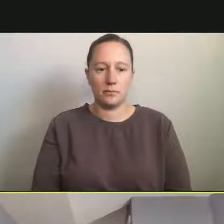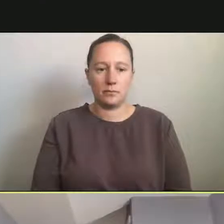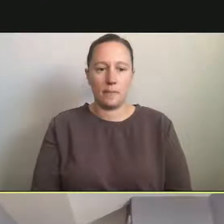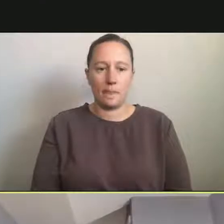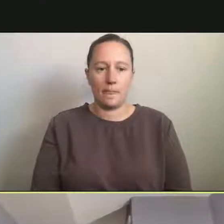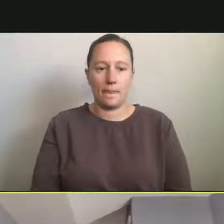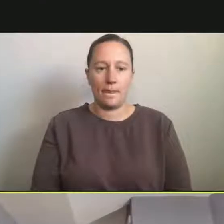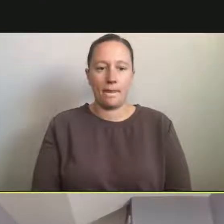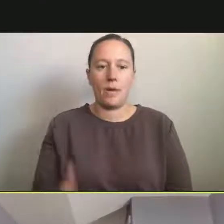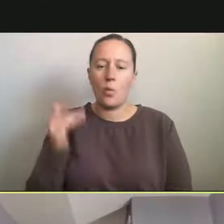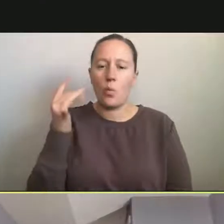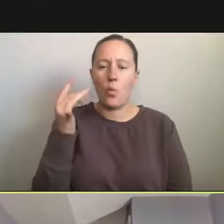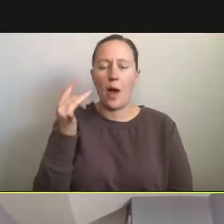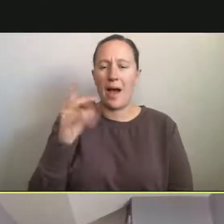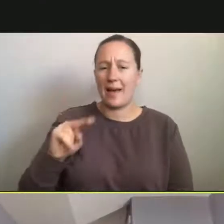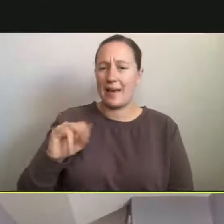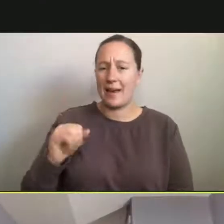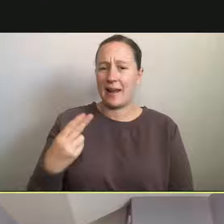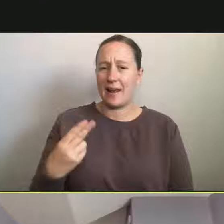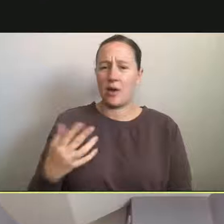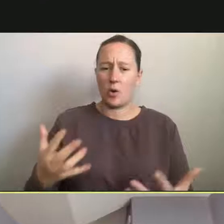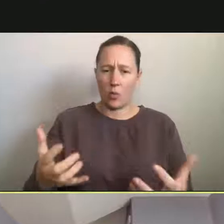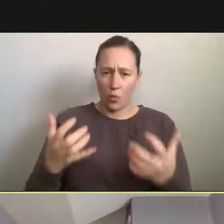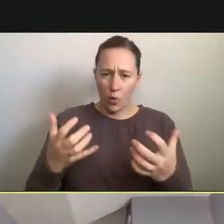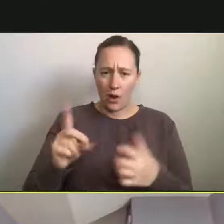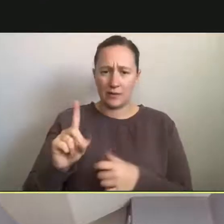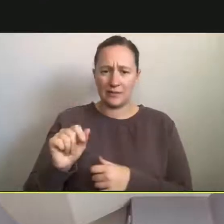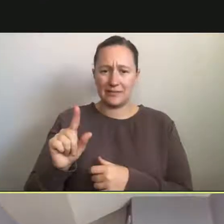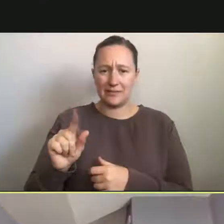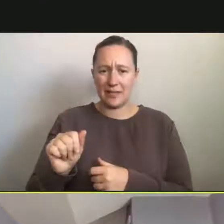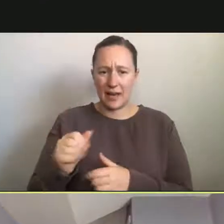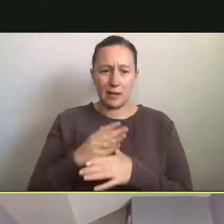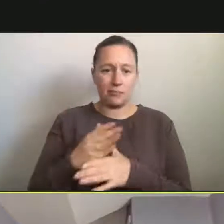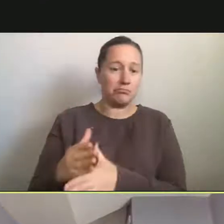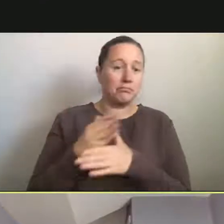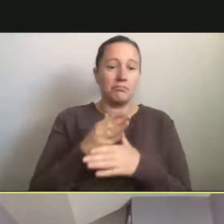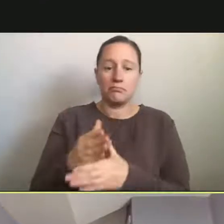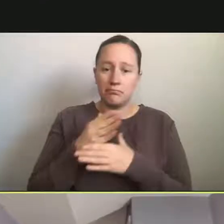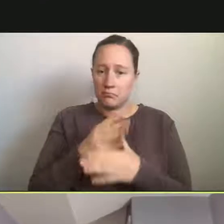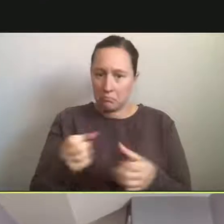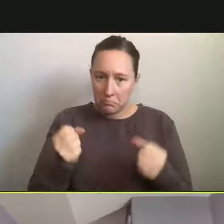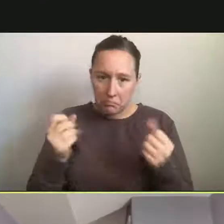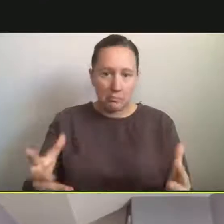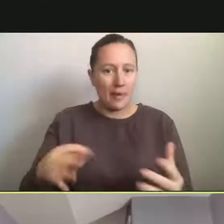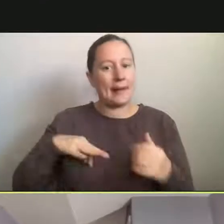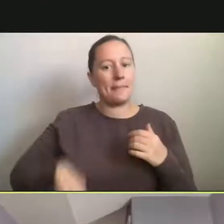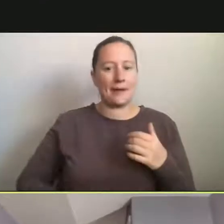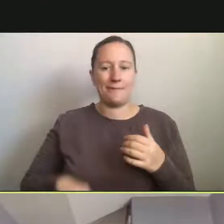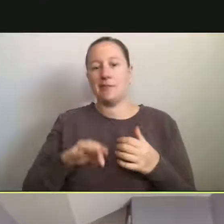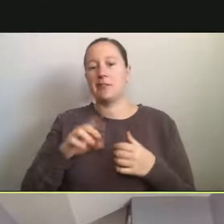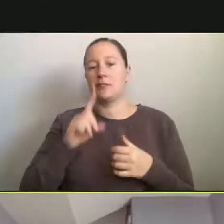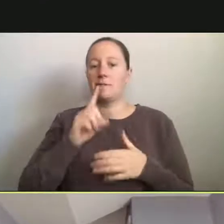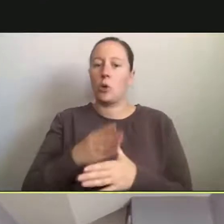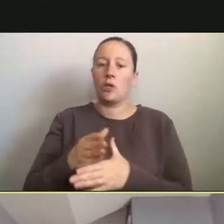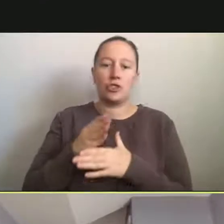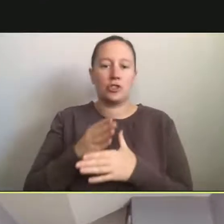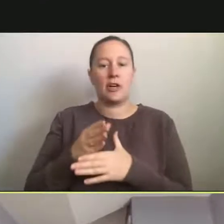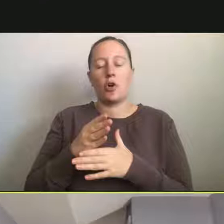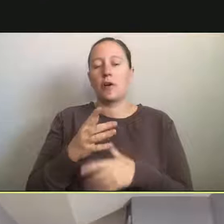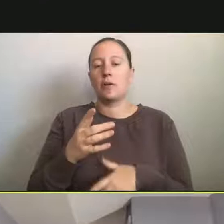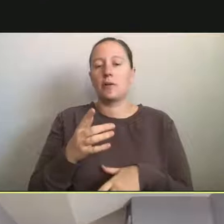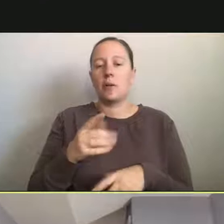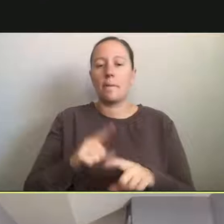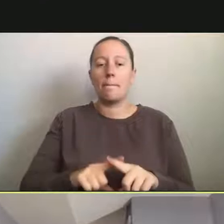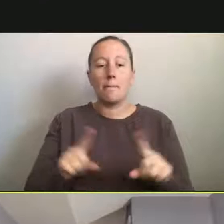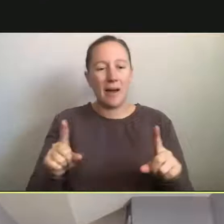So why does NIH want data to be shared? There are many benefits of sharing data, but there are